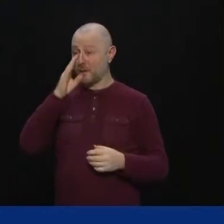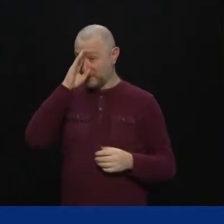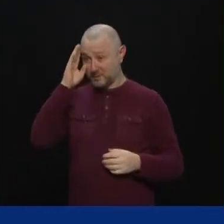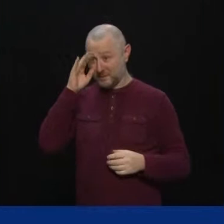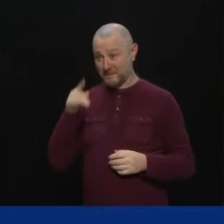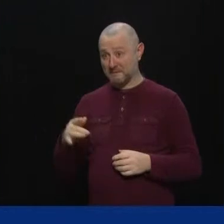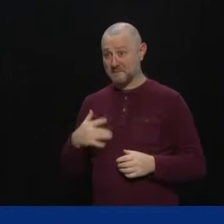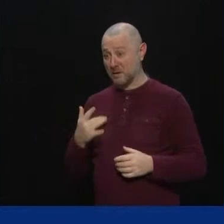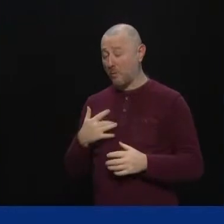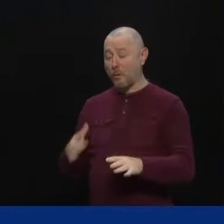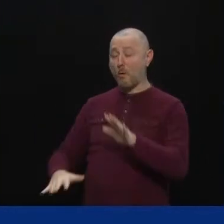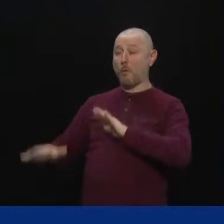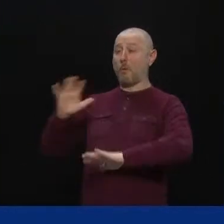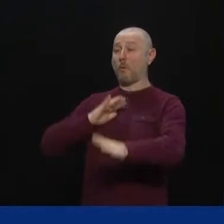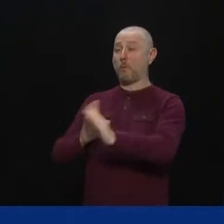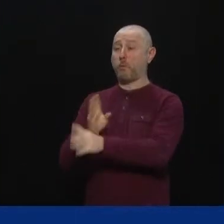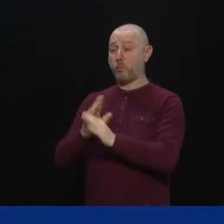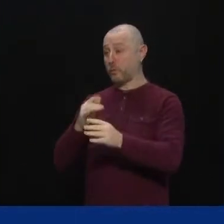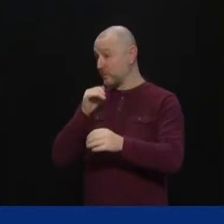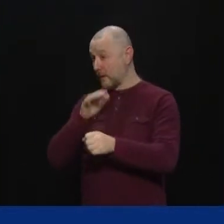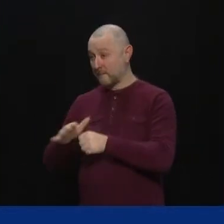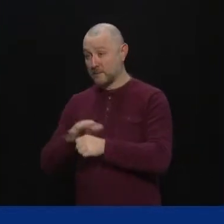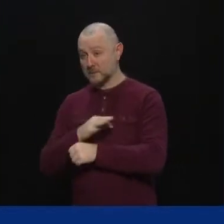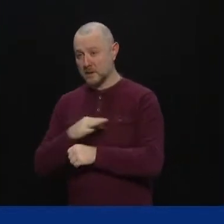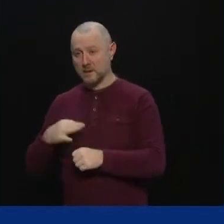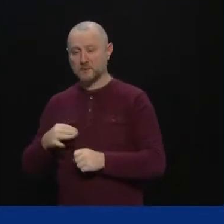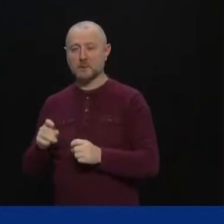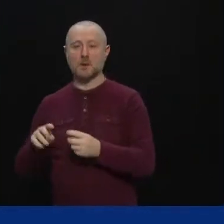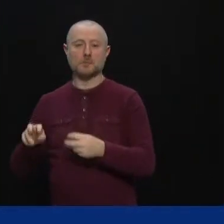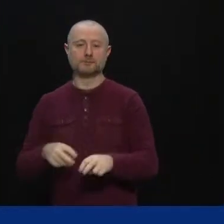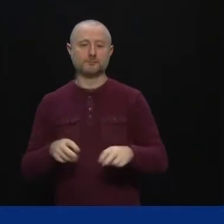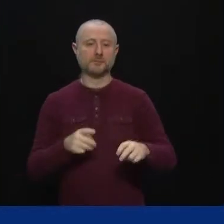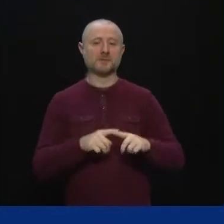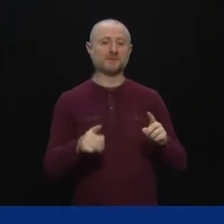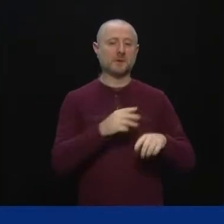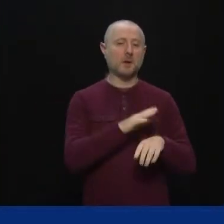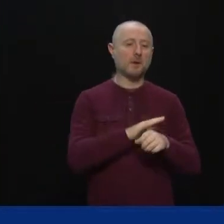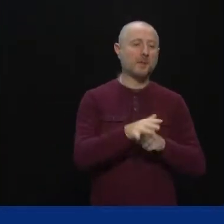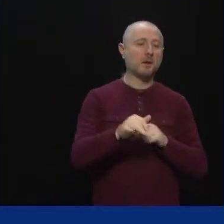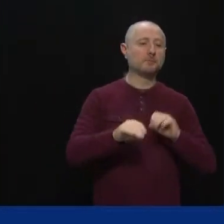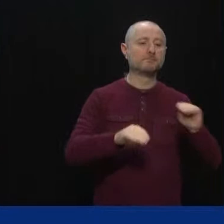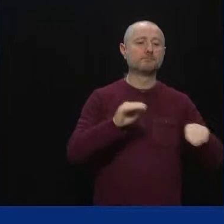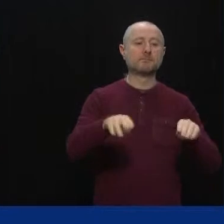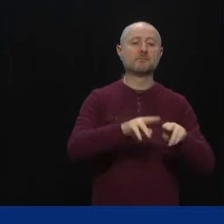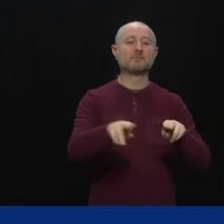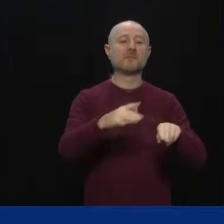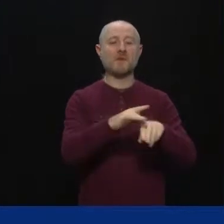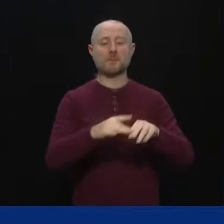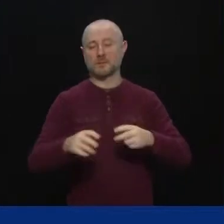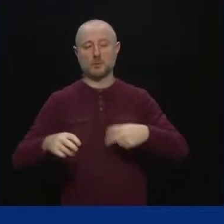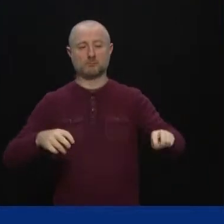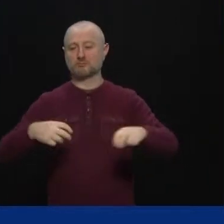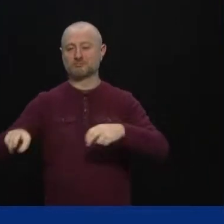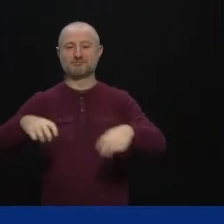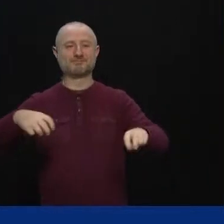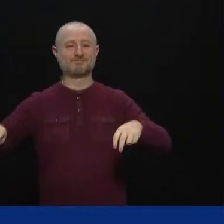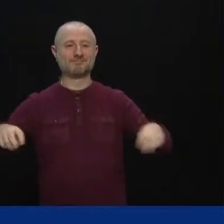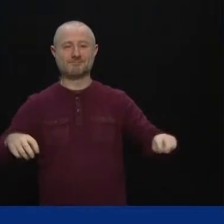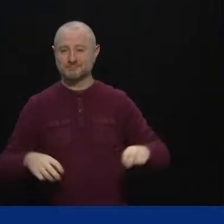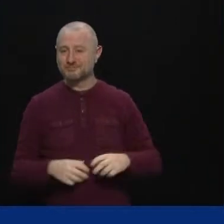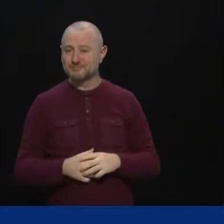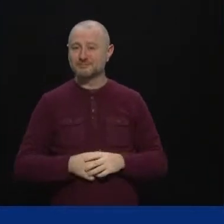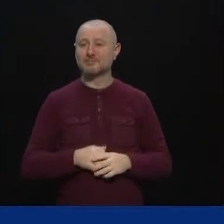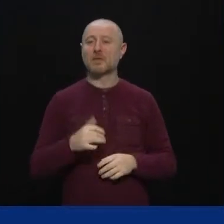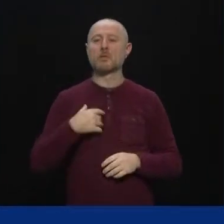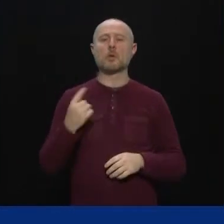below our 10% threshold, but other ones need to also have space freed up so we could transfer people to them, because otherwise we'd have no options. So we're just always